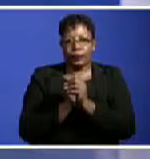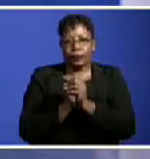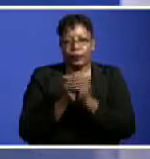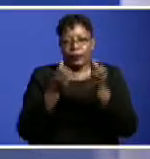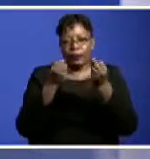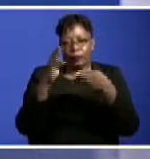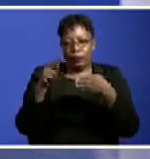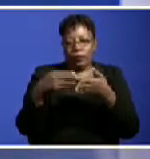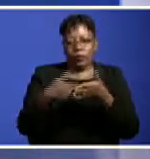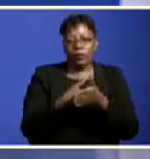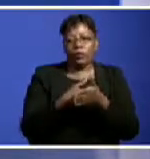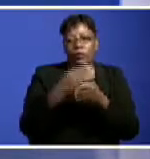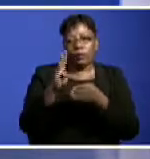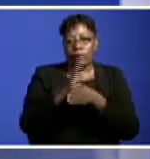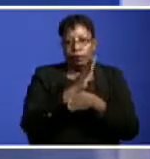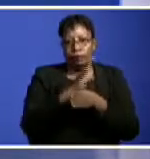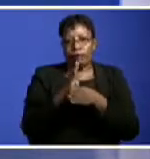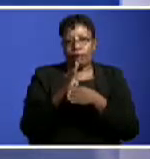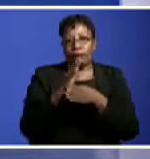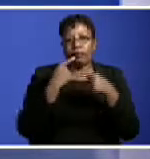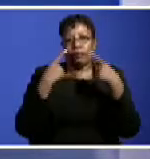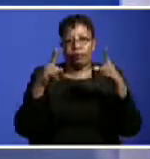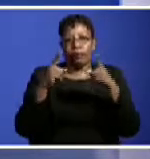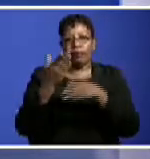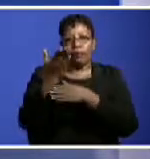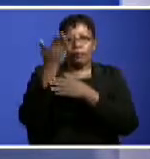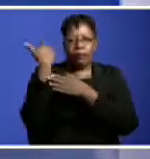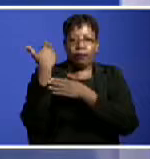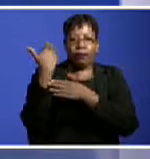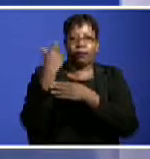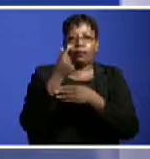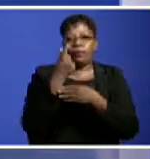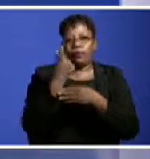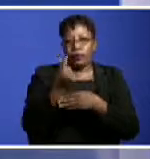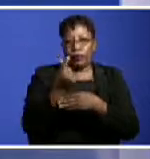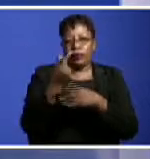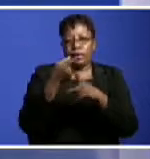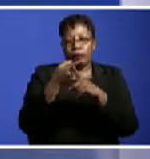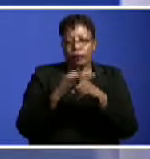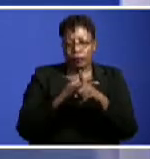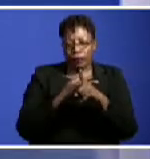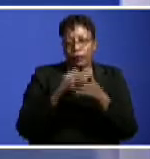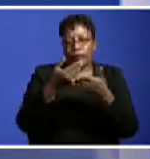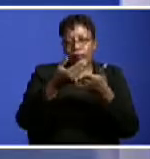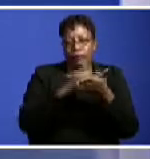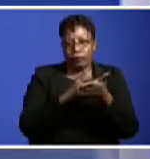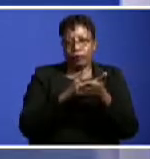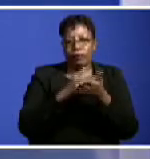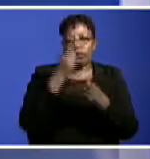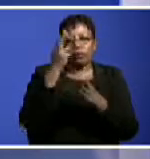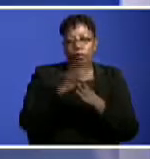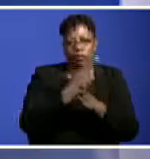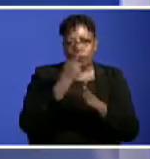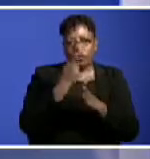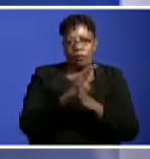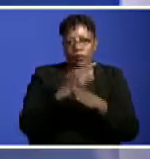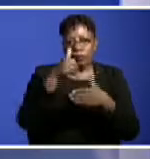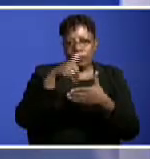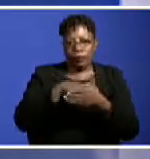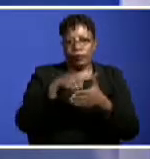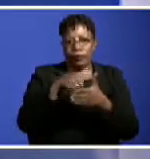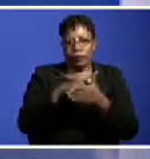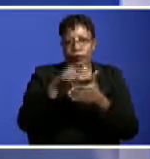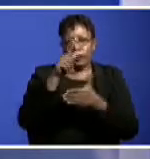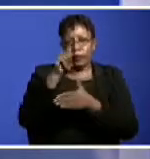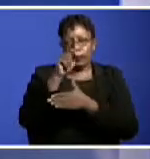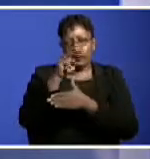Well, many new businesses have been gaining popularity over the past few months. Some of them have made themselves regulars in the